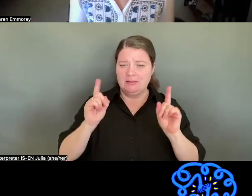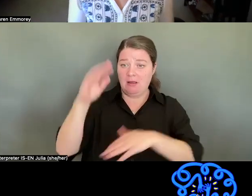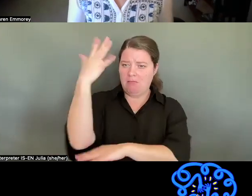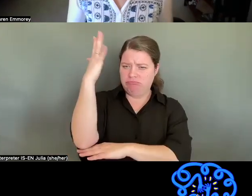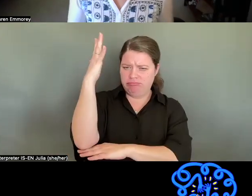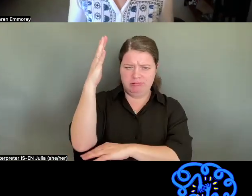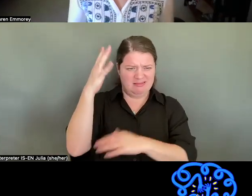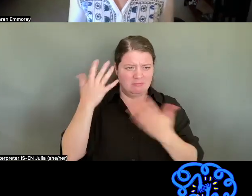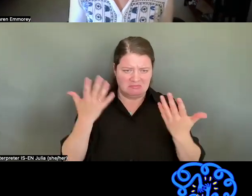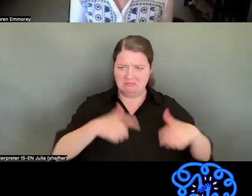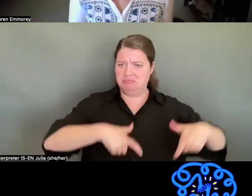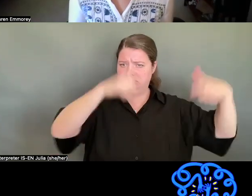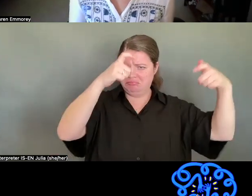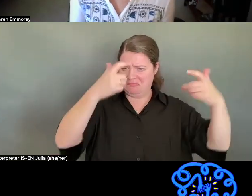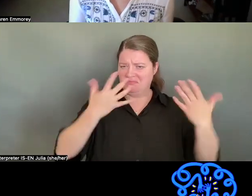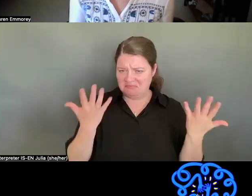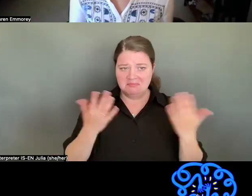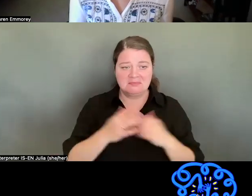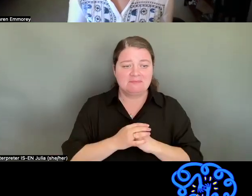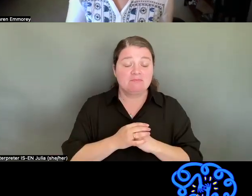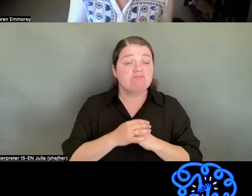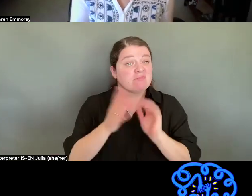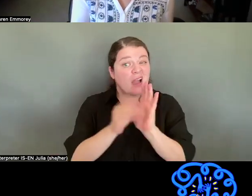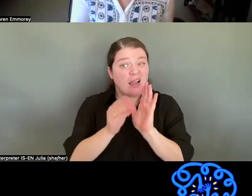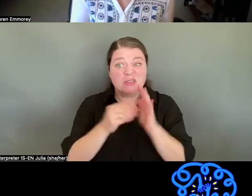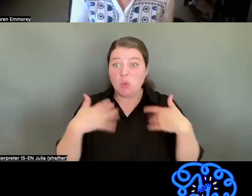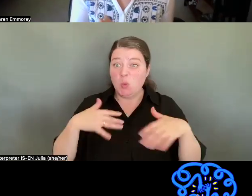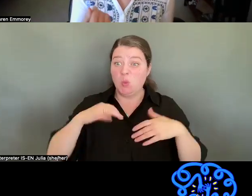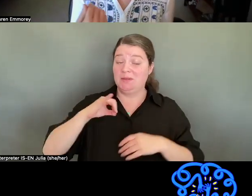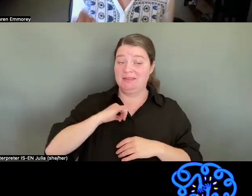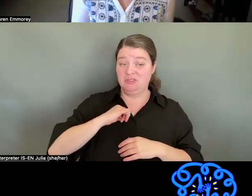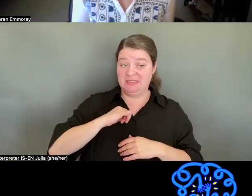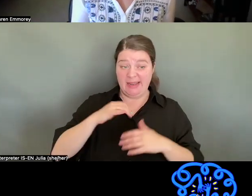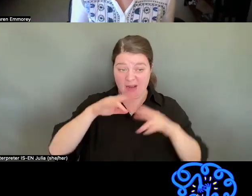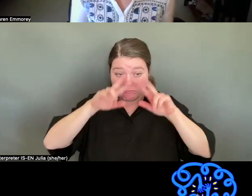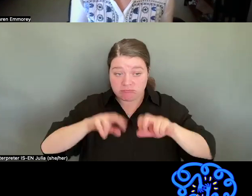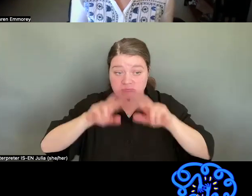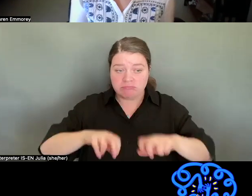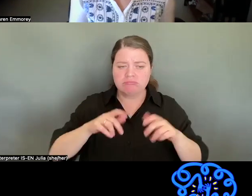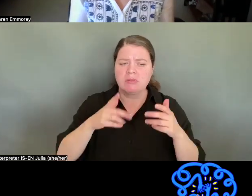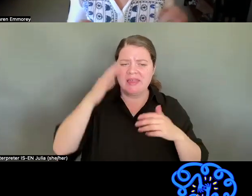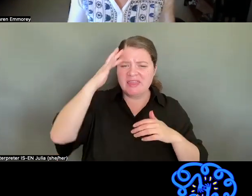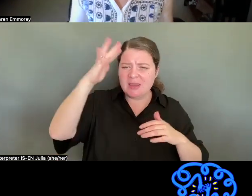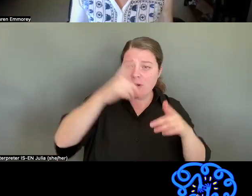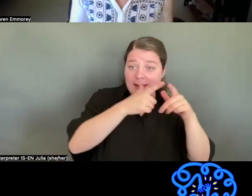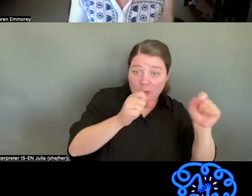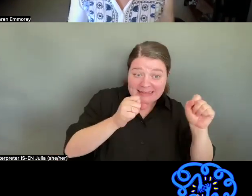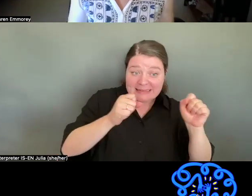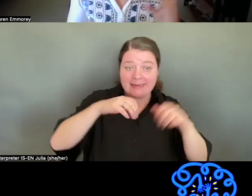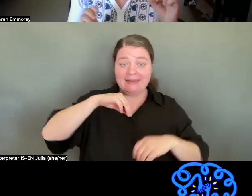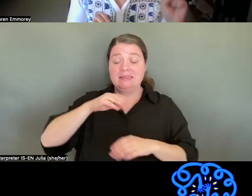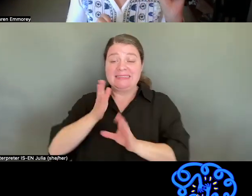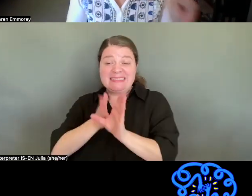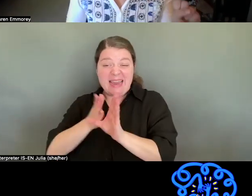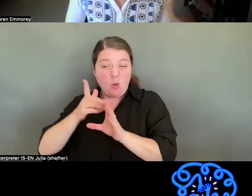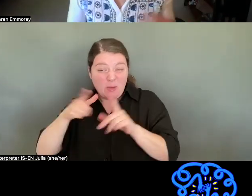And iconicity is particularly interesting because both linguistic theories and psycholinguistic theories tend to treat these very differently. So you